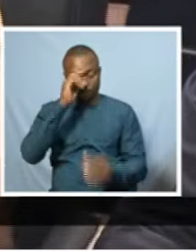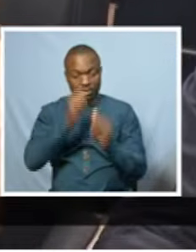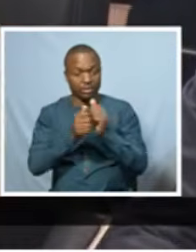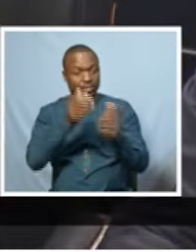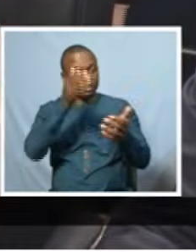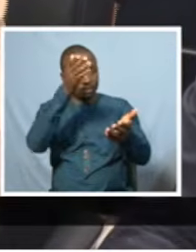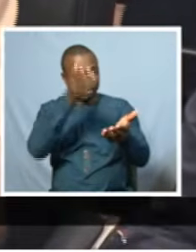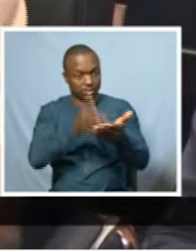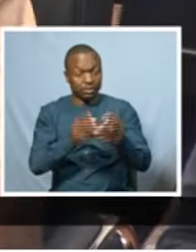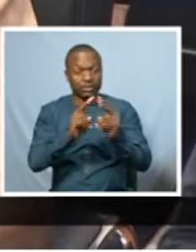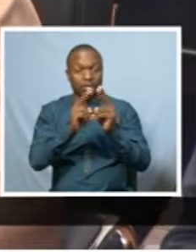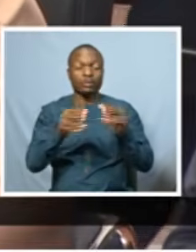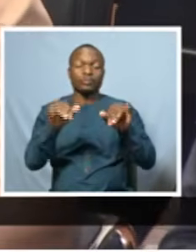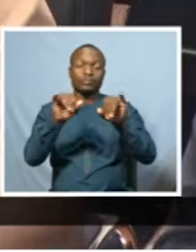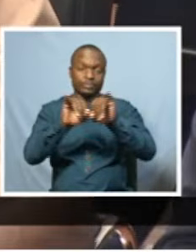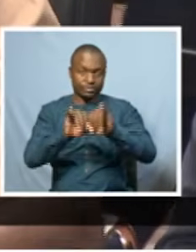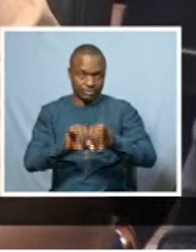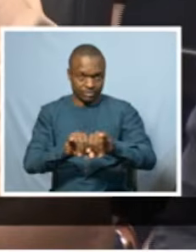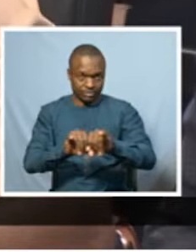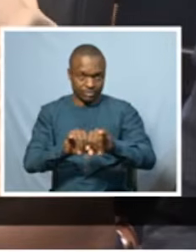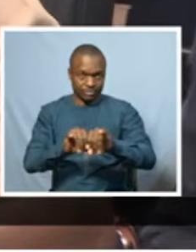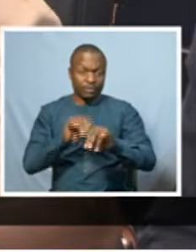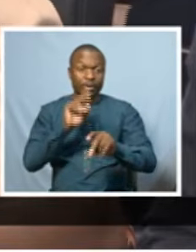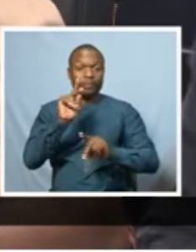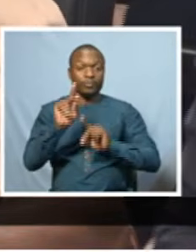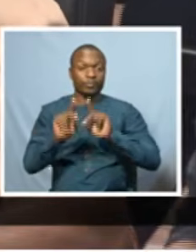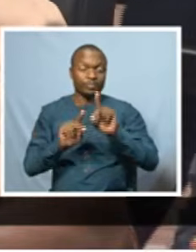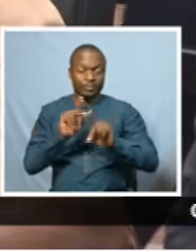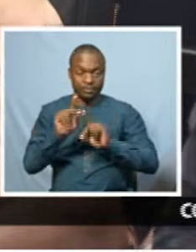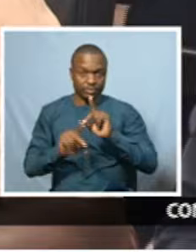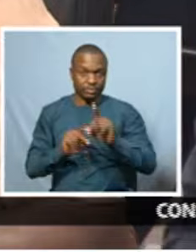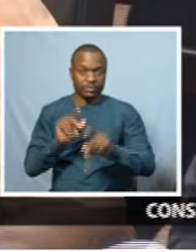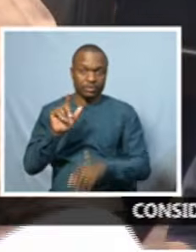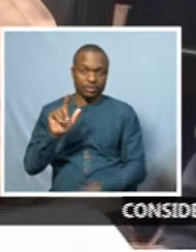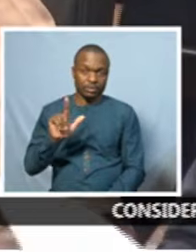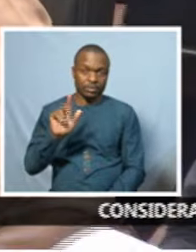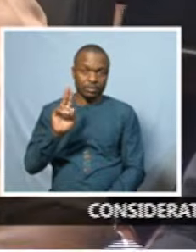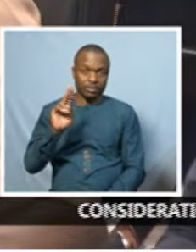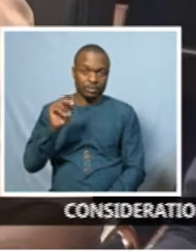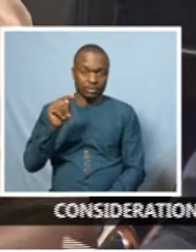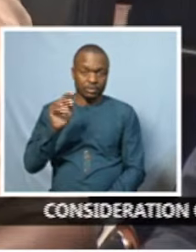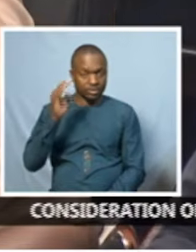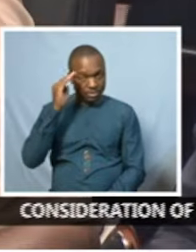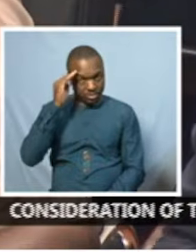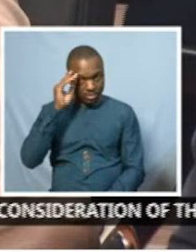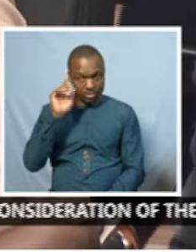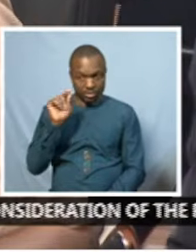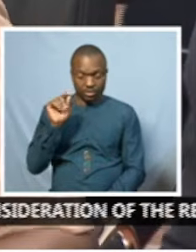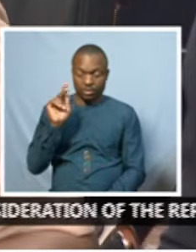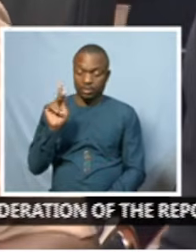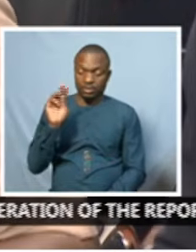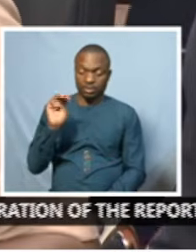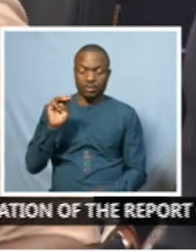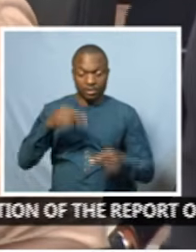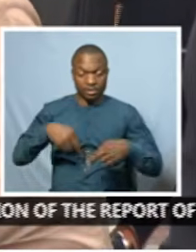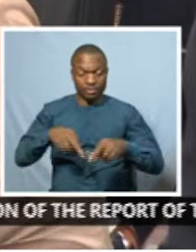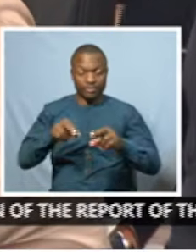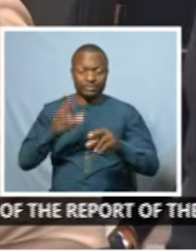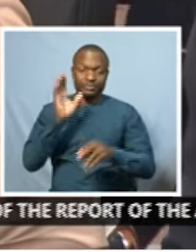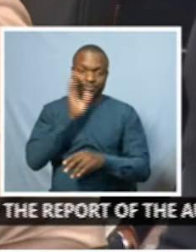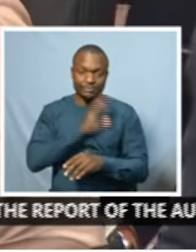I think, is very important for the people of LUNTE to verify that 20 kilometers of road has been